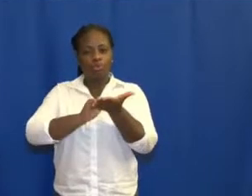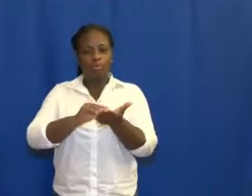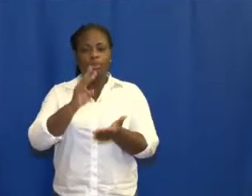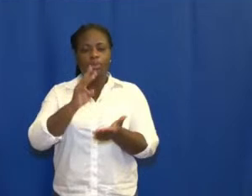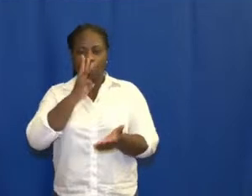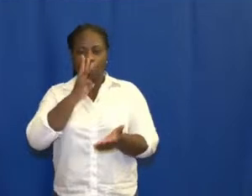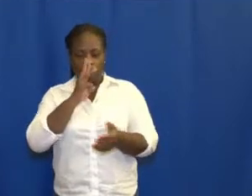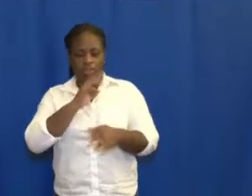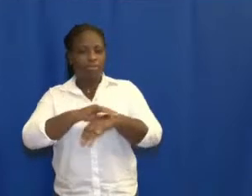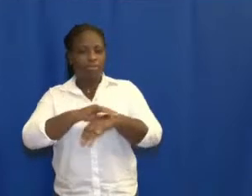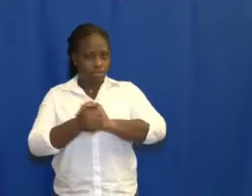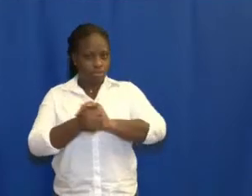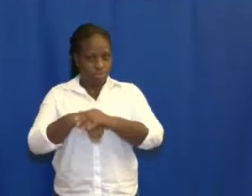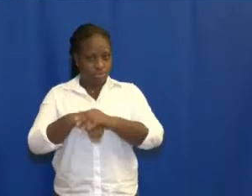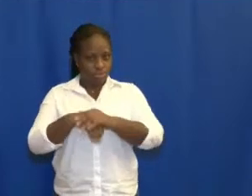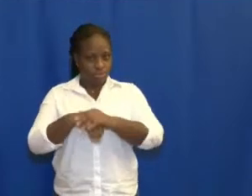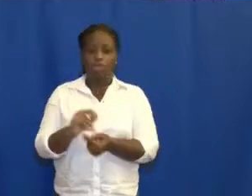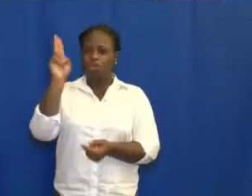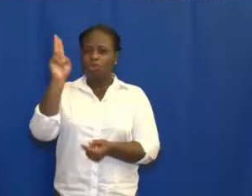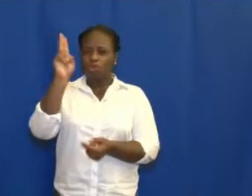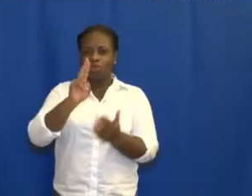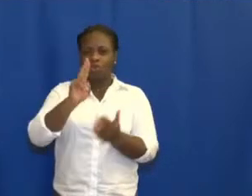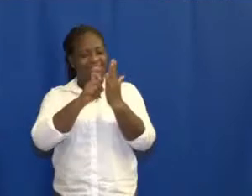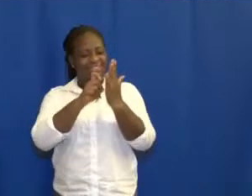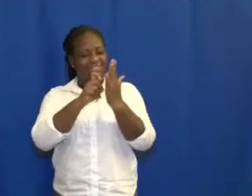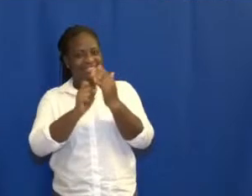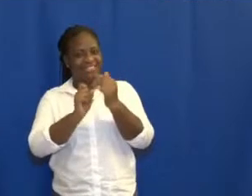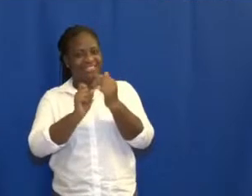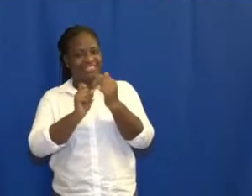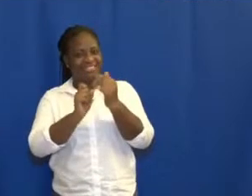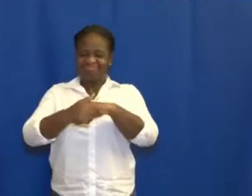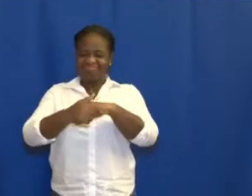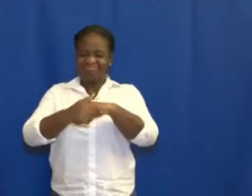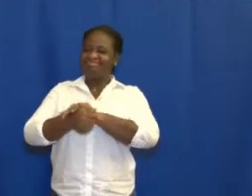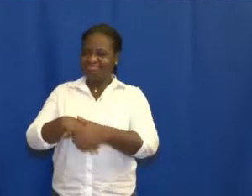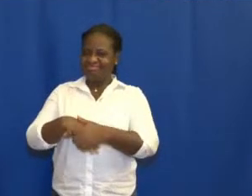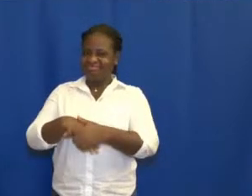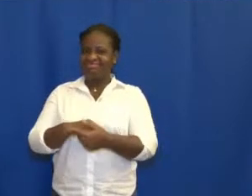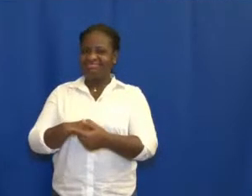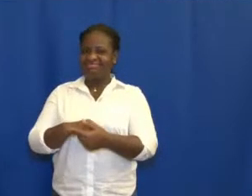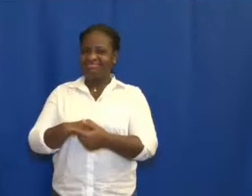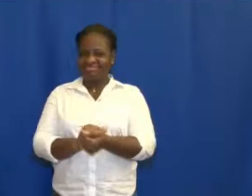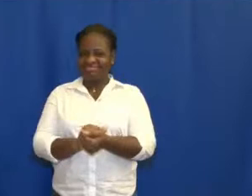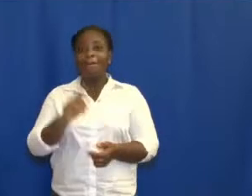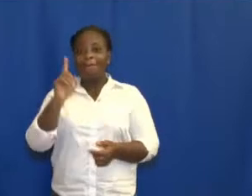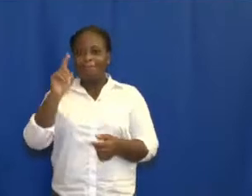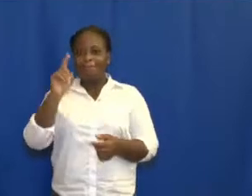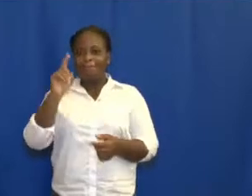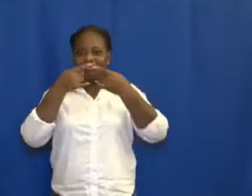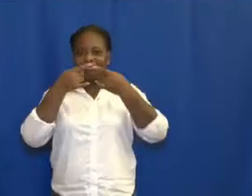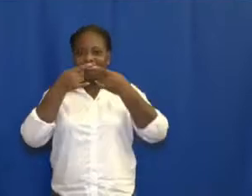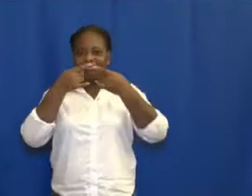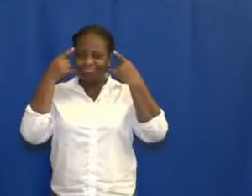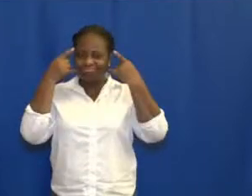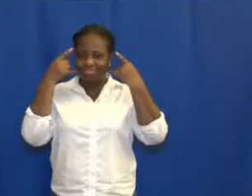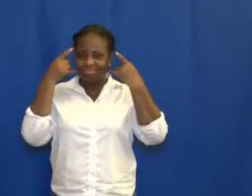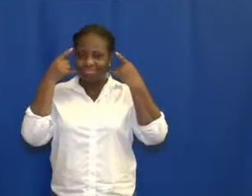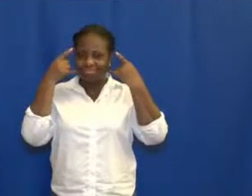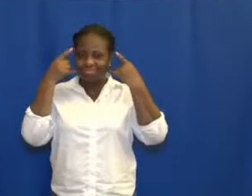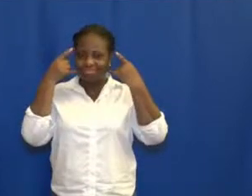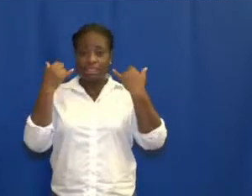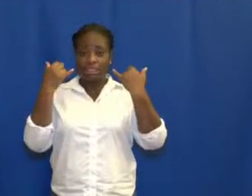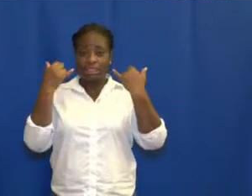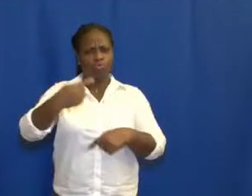nsa. Yɛmfa sanitizer mpepa yɛn nsa. Yɛnhyɛ mask. Yɛpue kɔ nipa mu